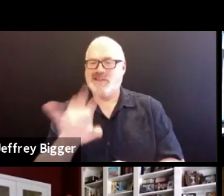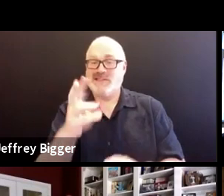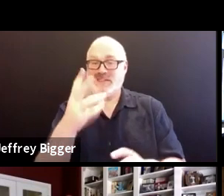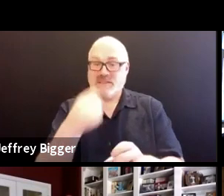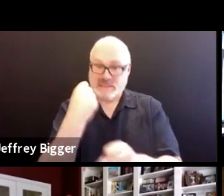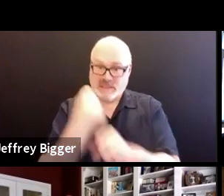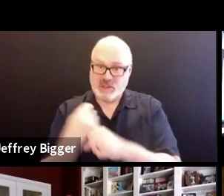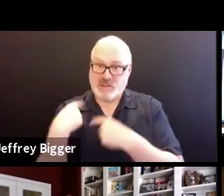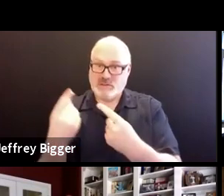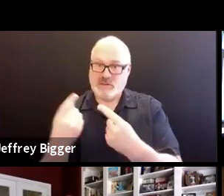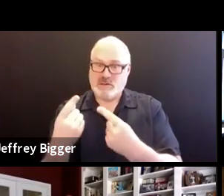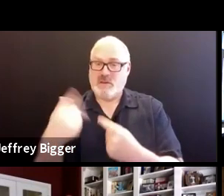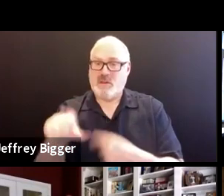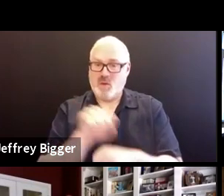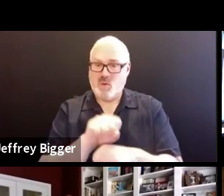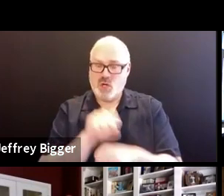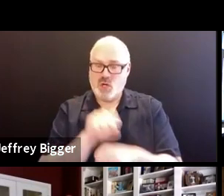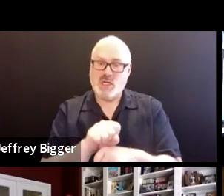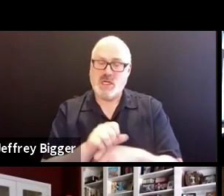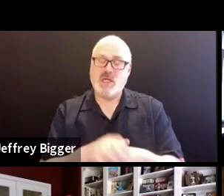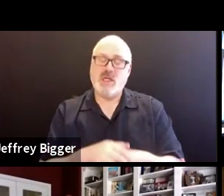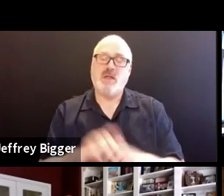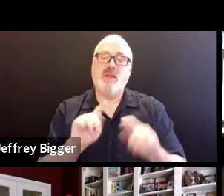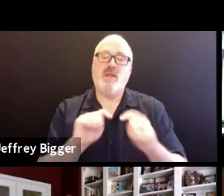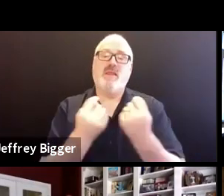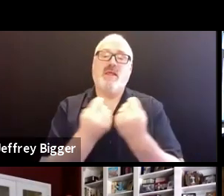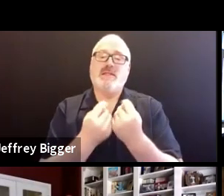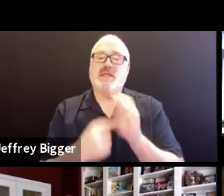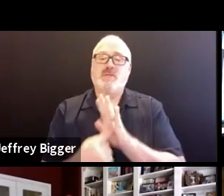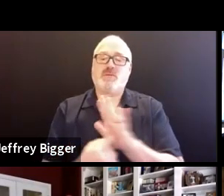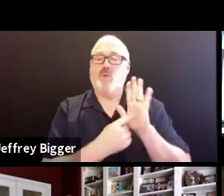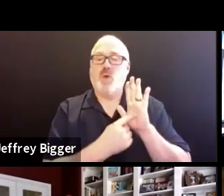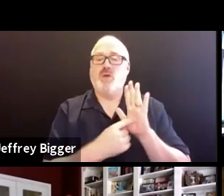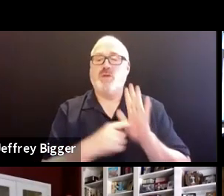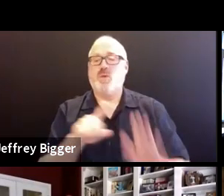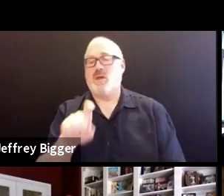years at Sheridan College, the team posted a